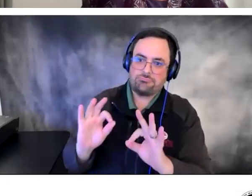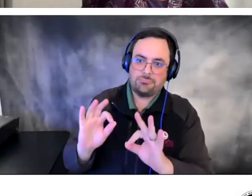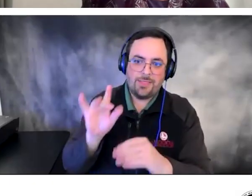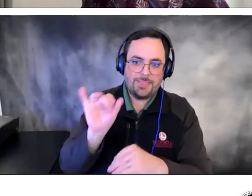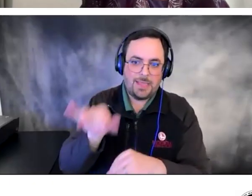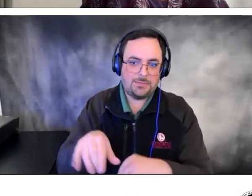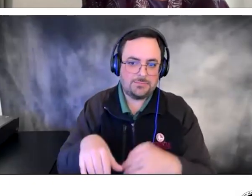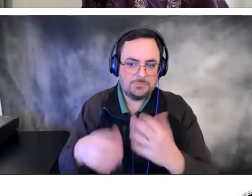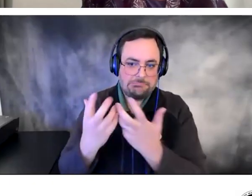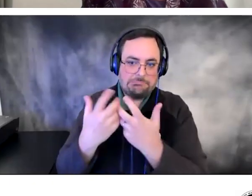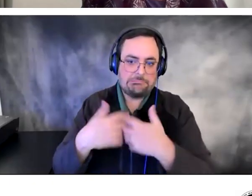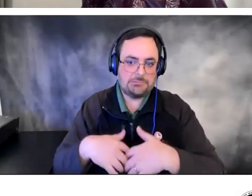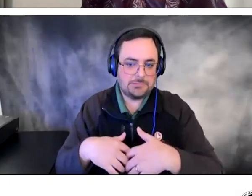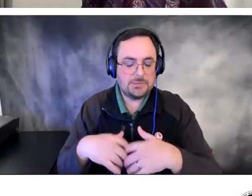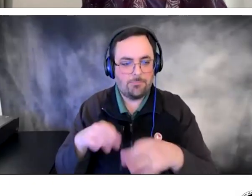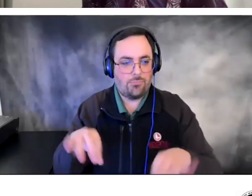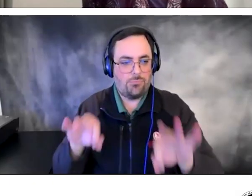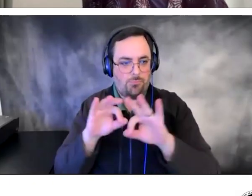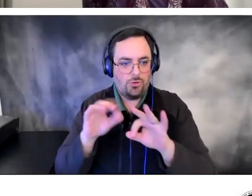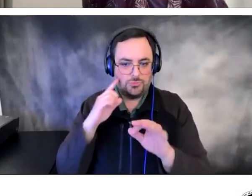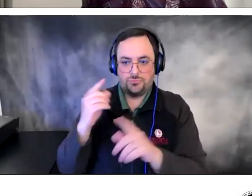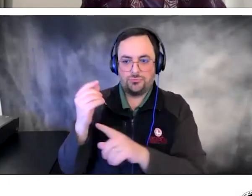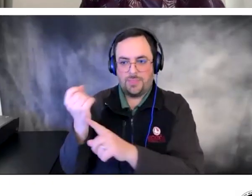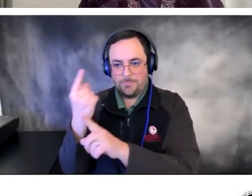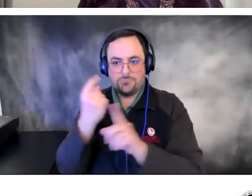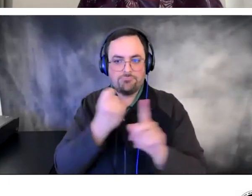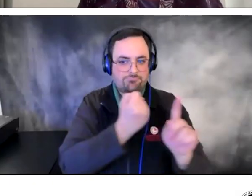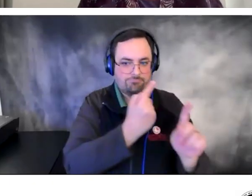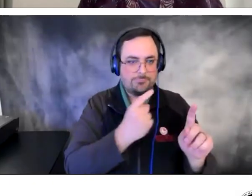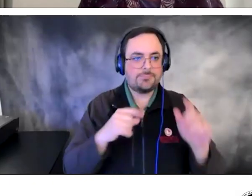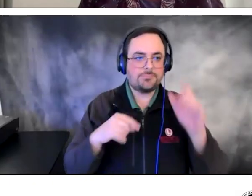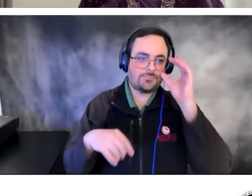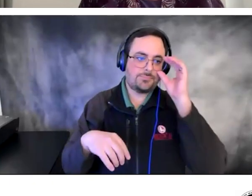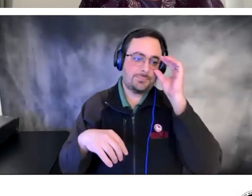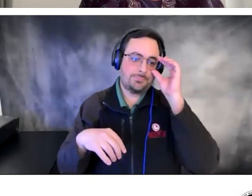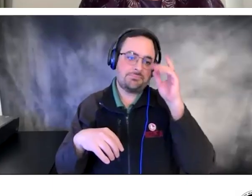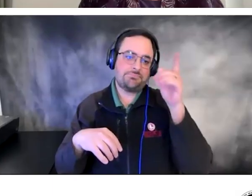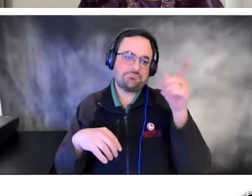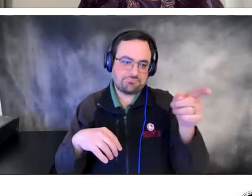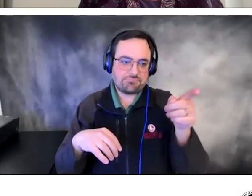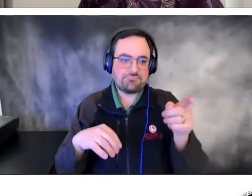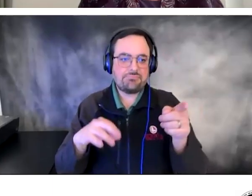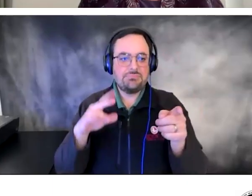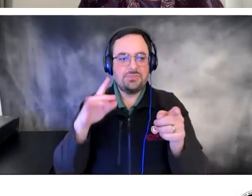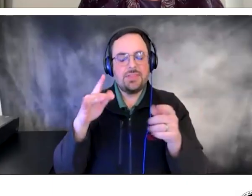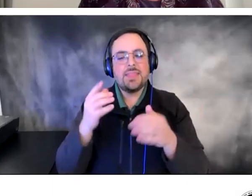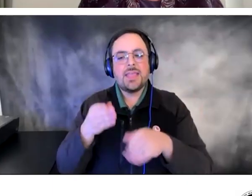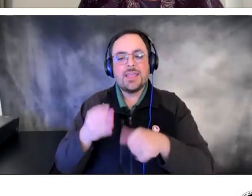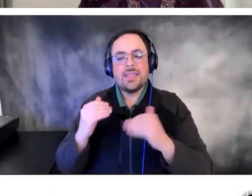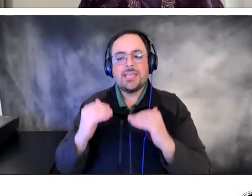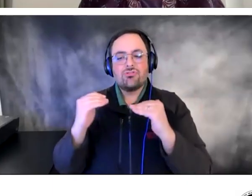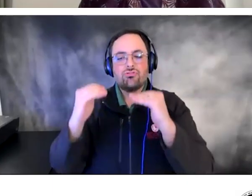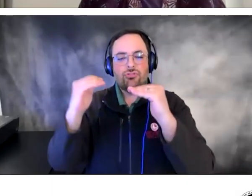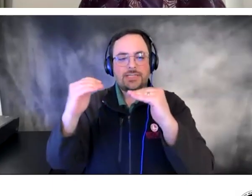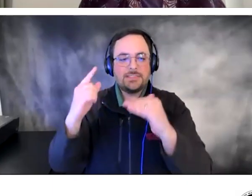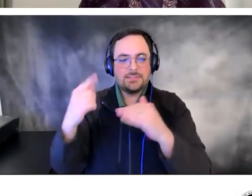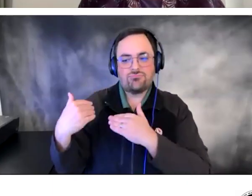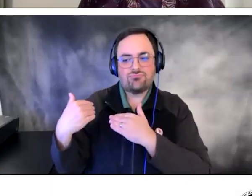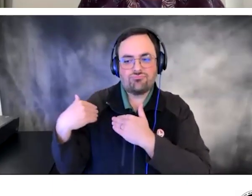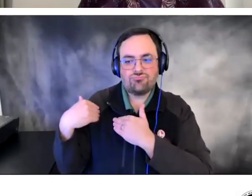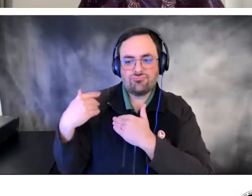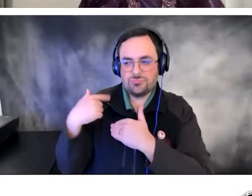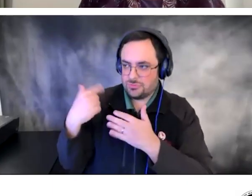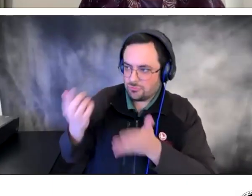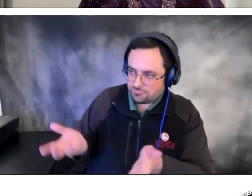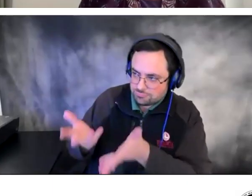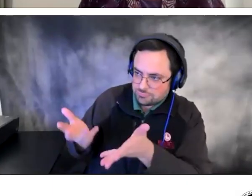The child should increasingly assume more responsibility for writing and reading, which really means you invite them and